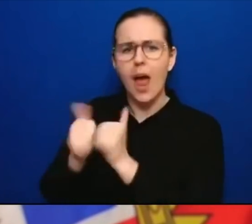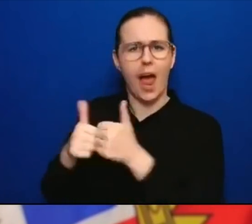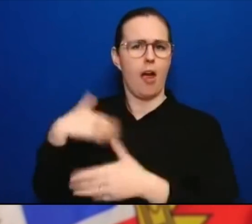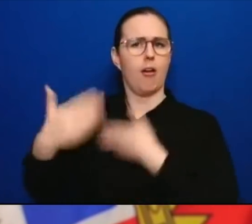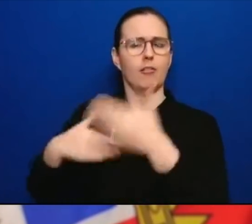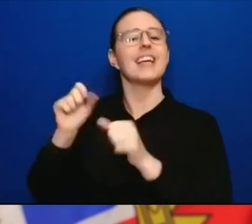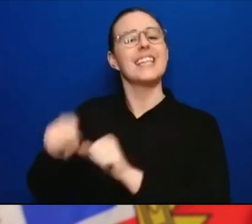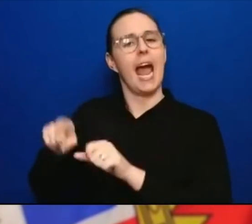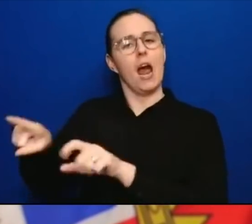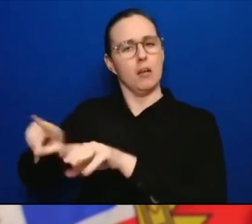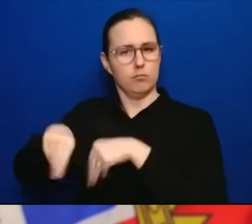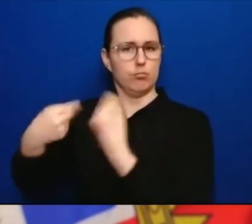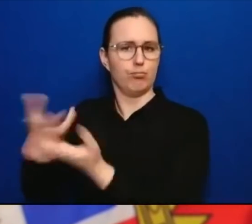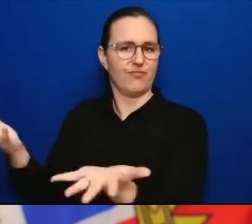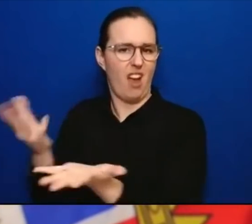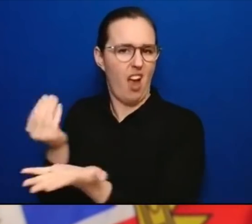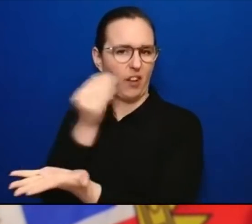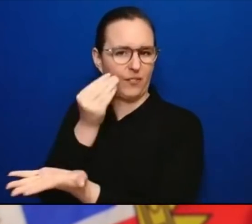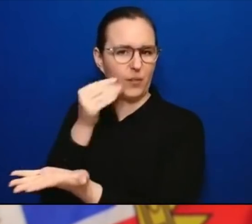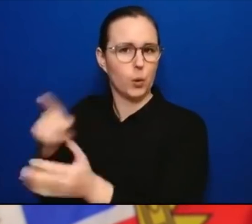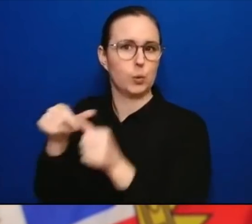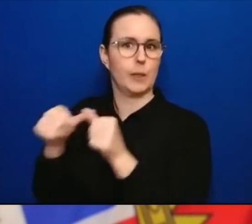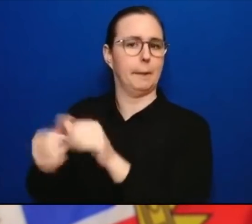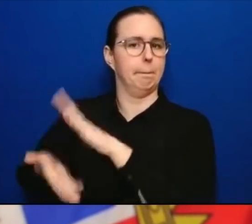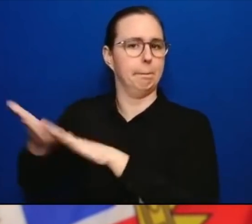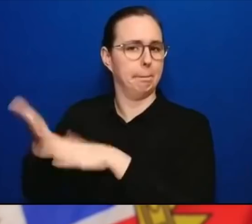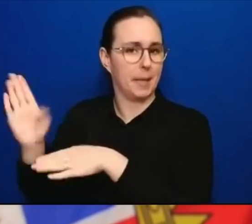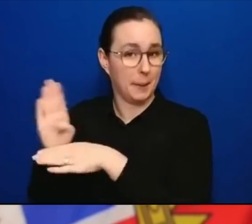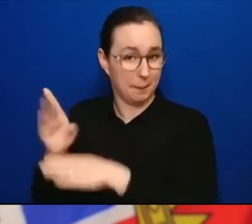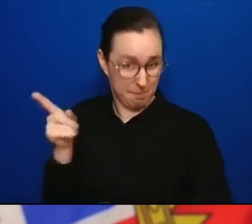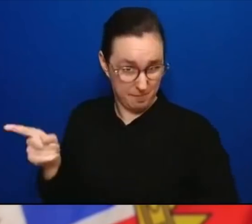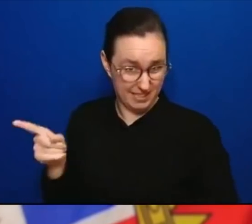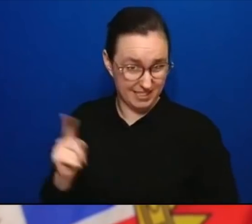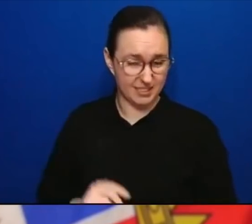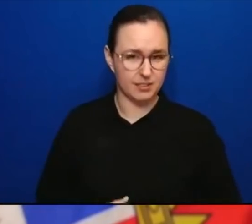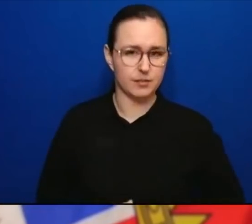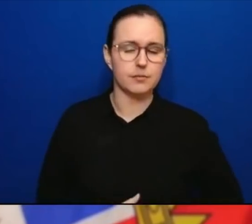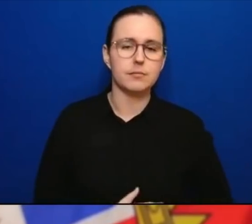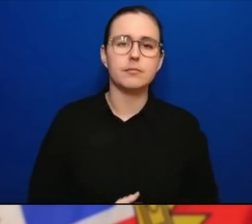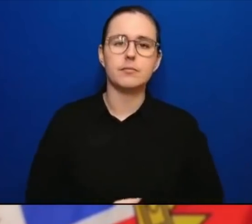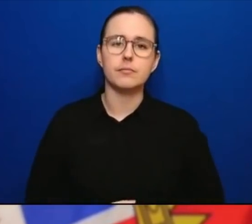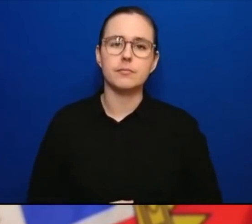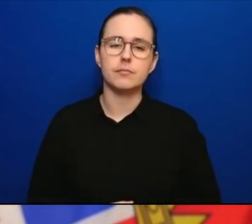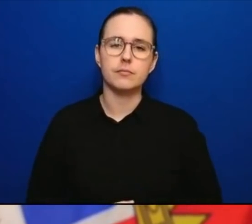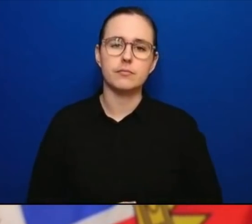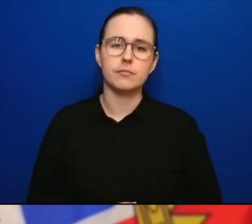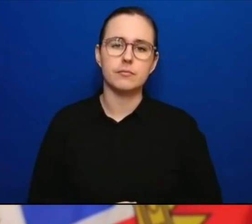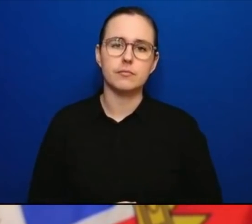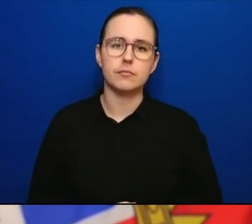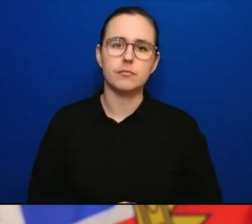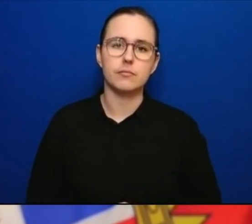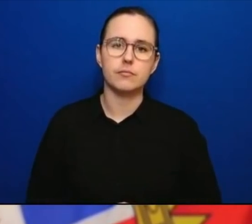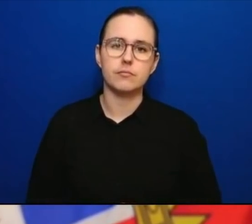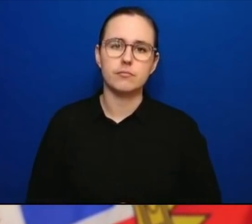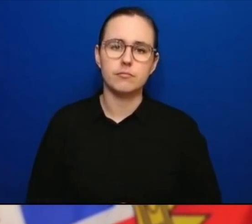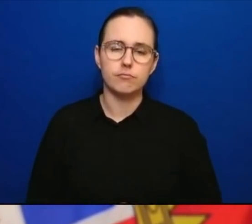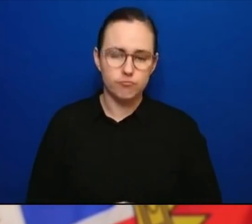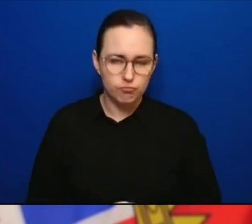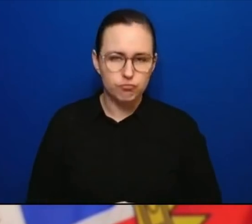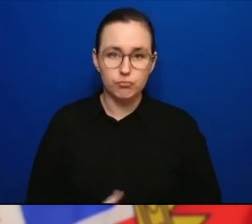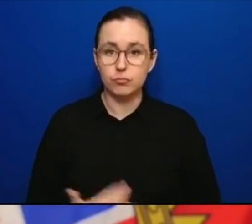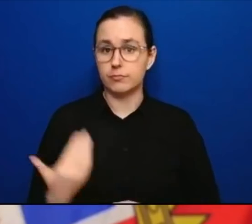need to do to be able to serve food in those premises. As well, in